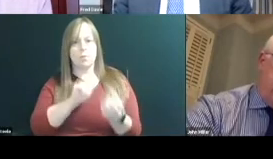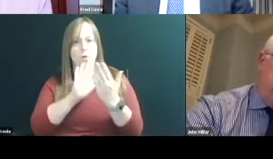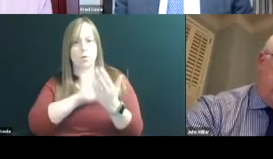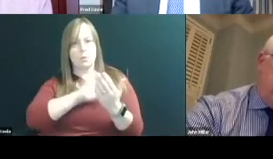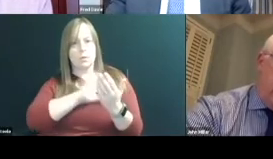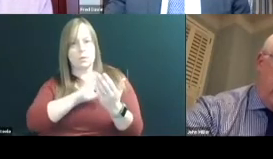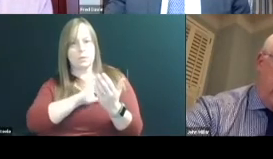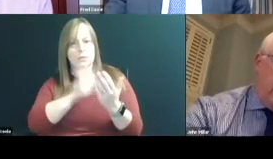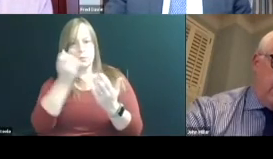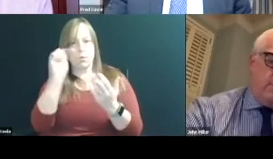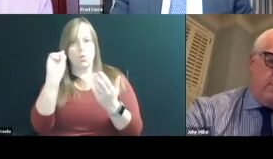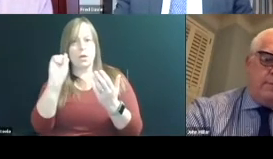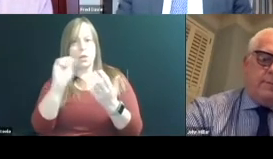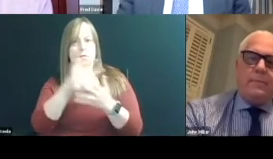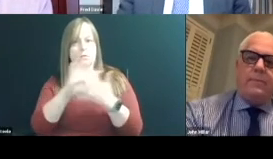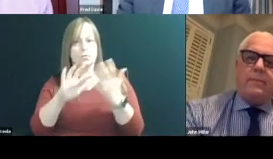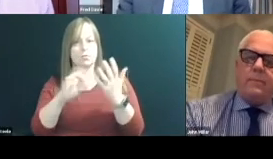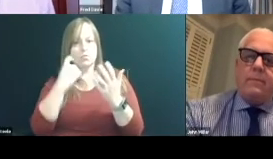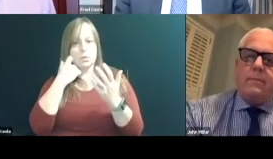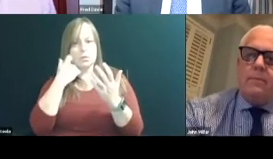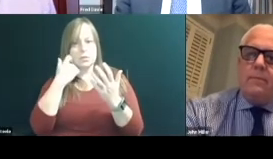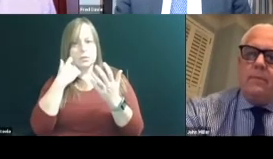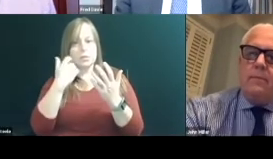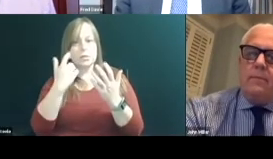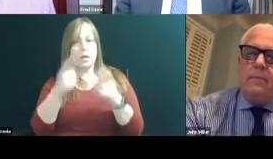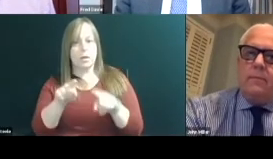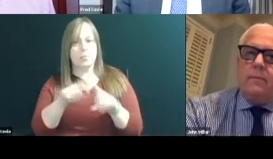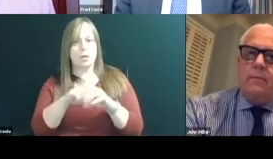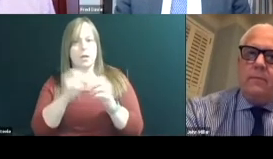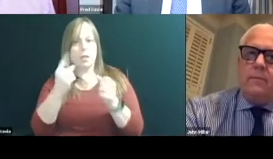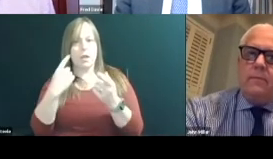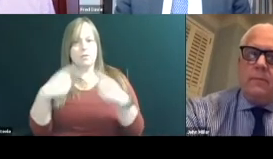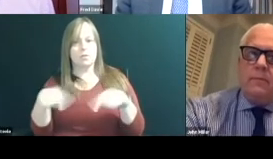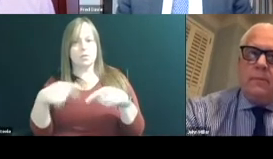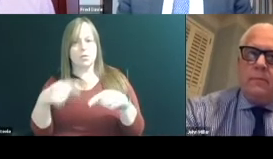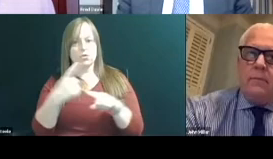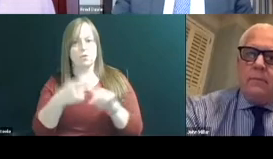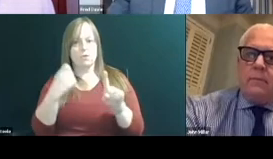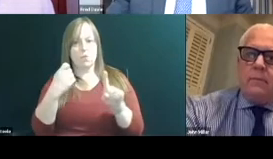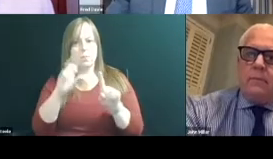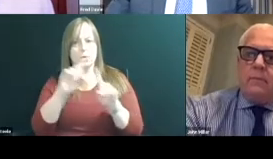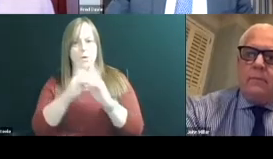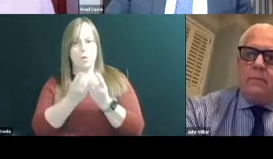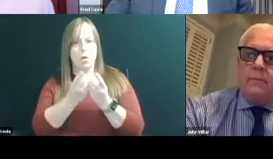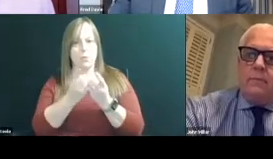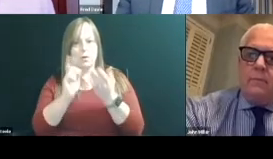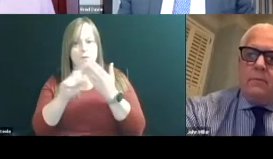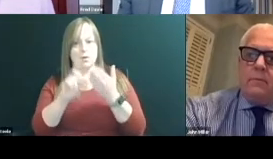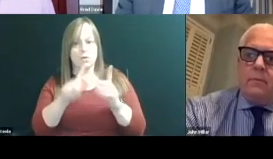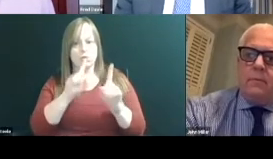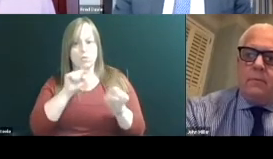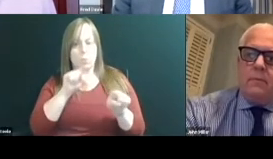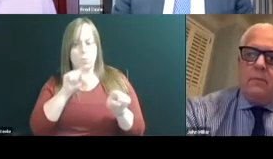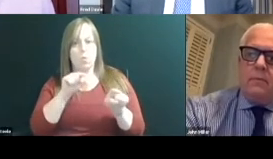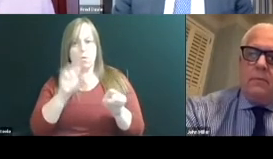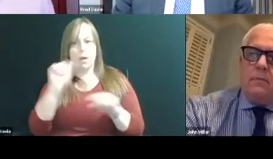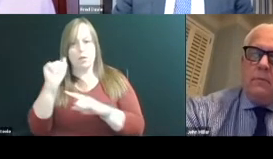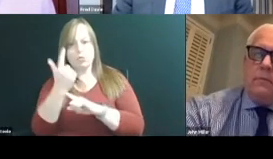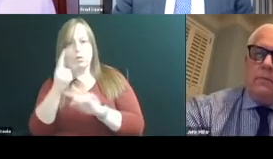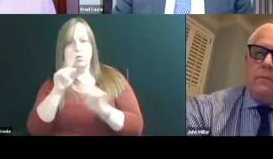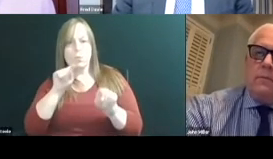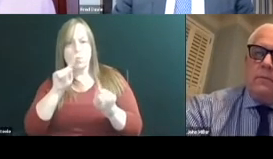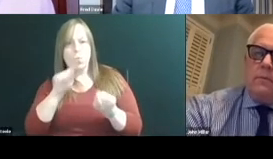policing protests just recently. A lot of discussion coming out of a Department of Investigation report, an Attorney General